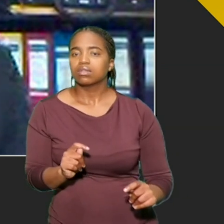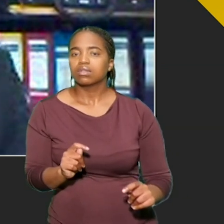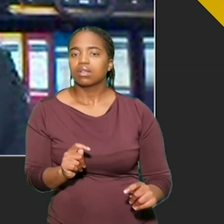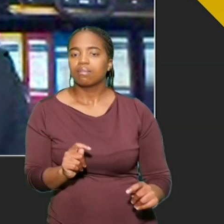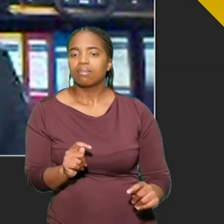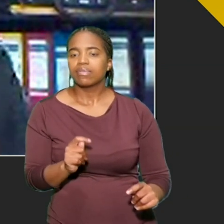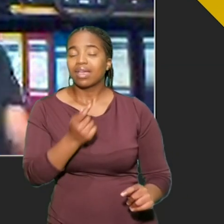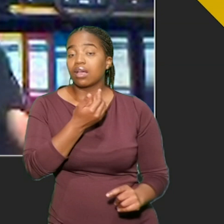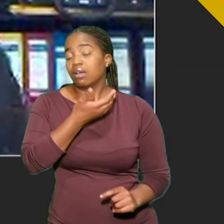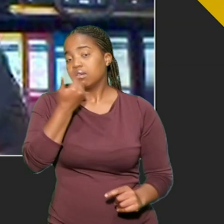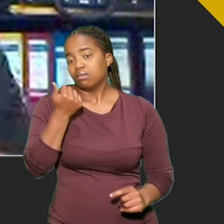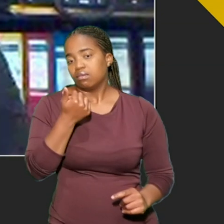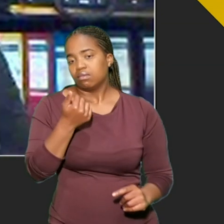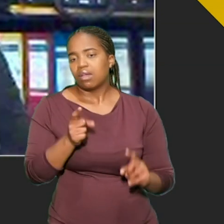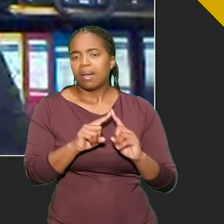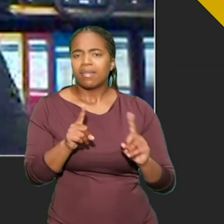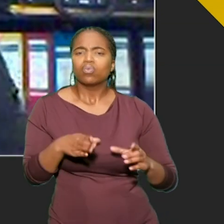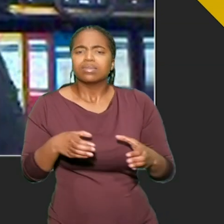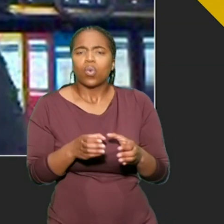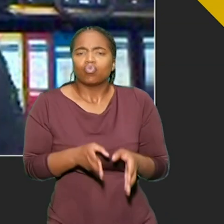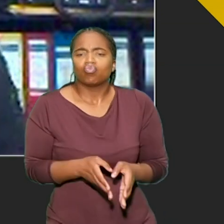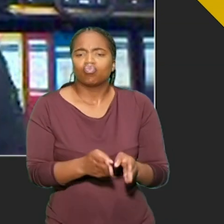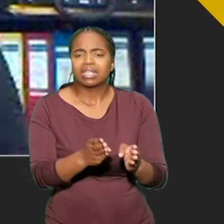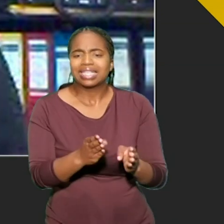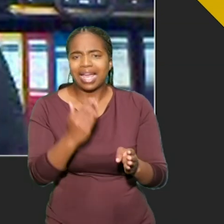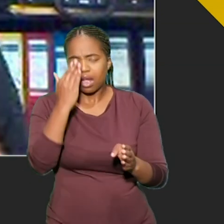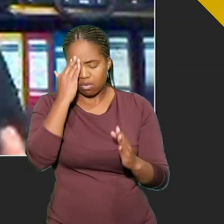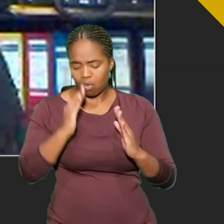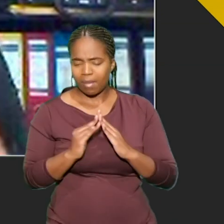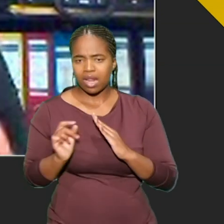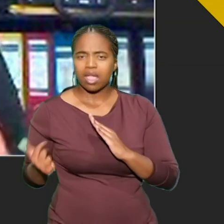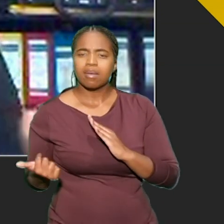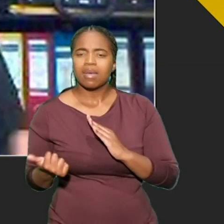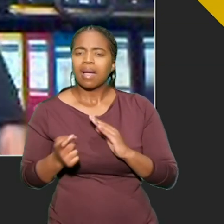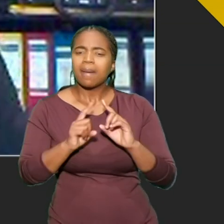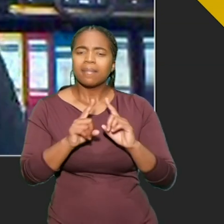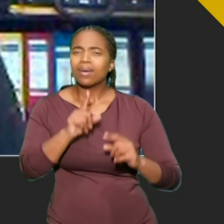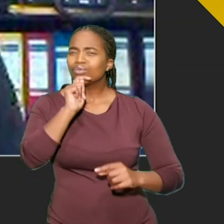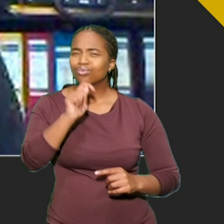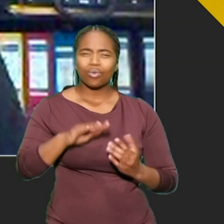know, okay, because we are a small street, I know my neighbors, but there's no real